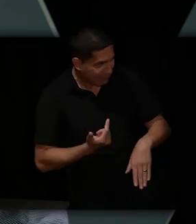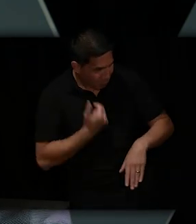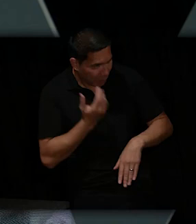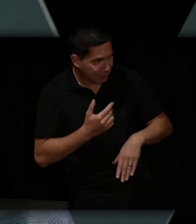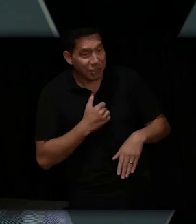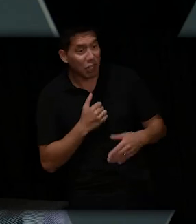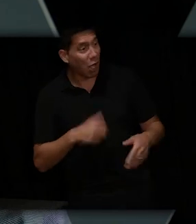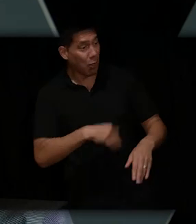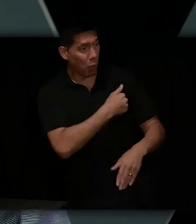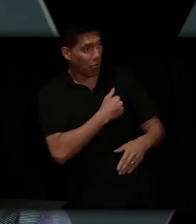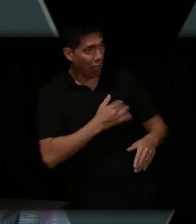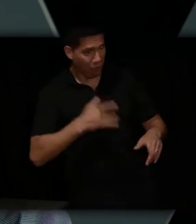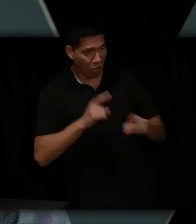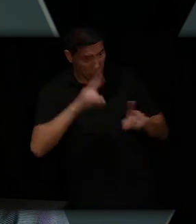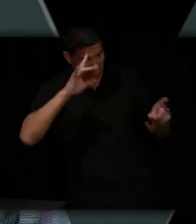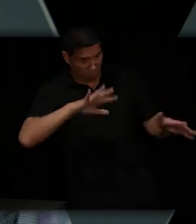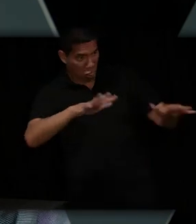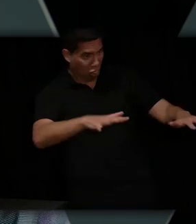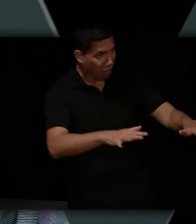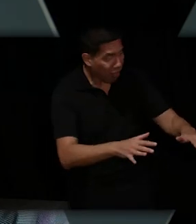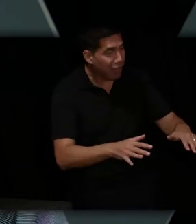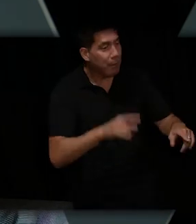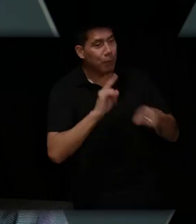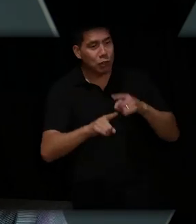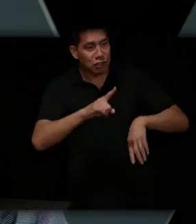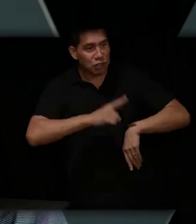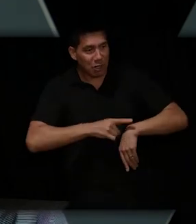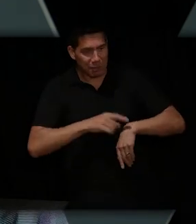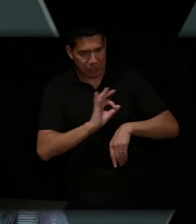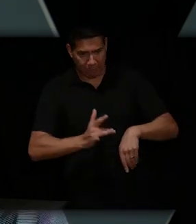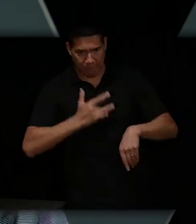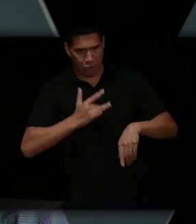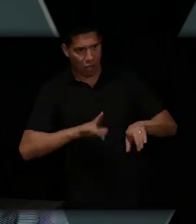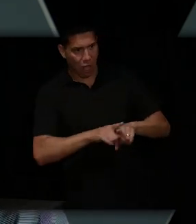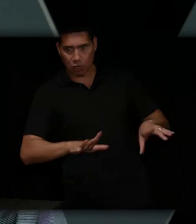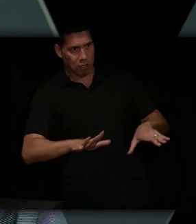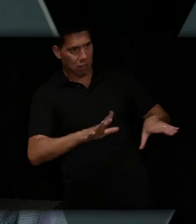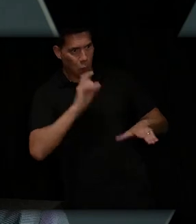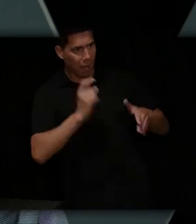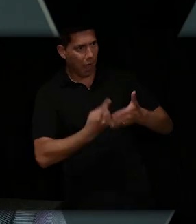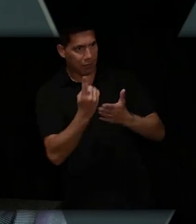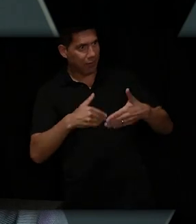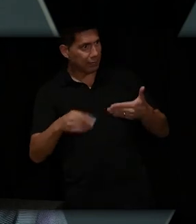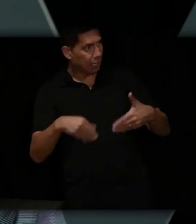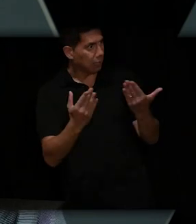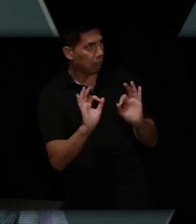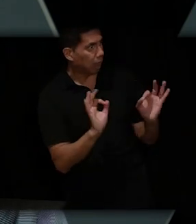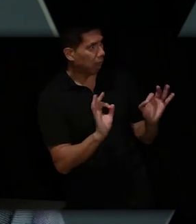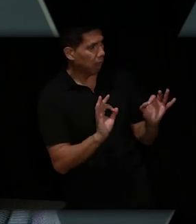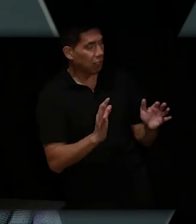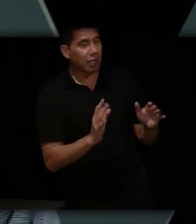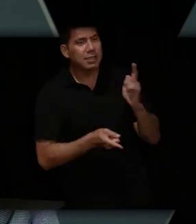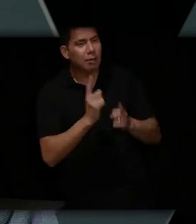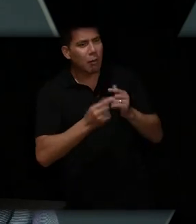scrambled. And I just, most of the time, didn't have a sense for really what was going to happen that day. We had some longer-term plans, of